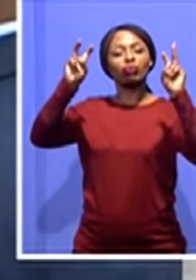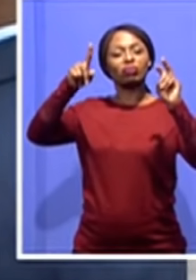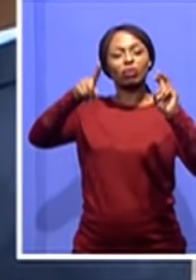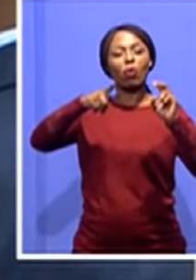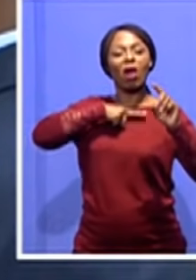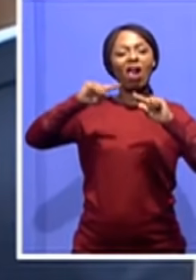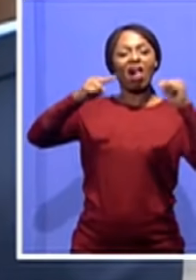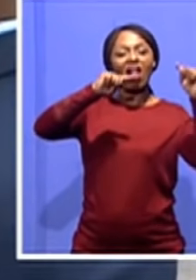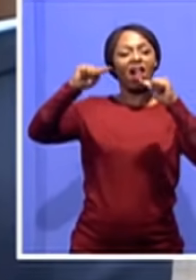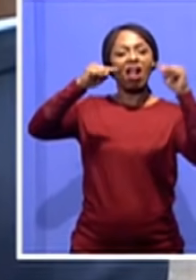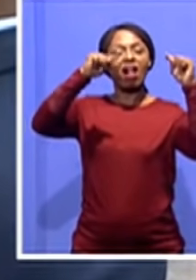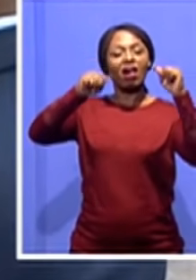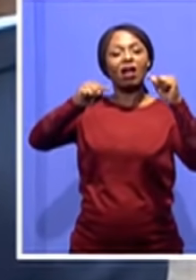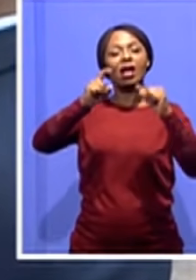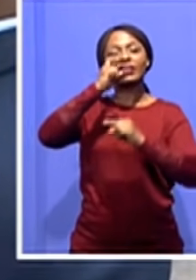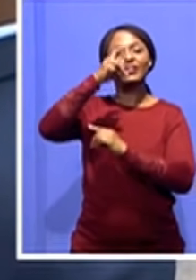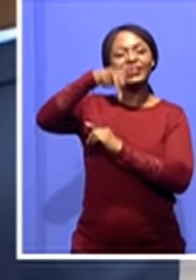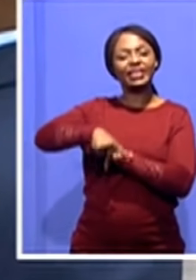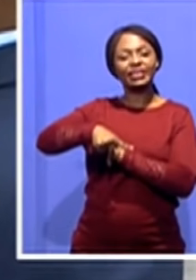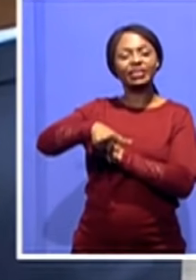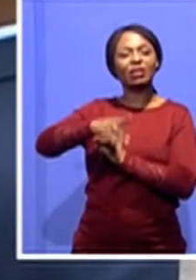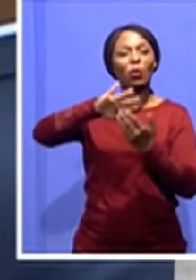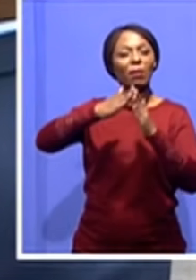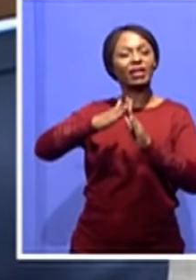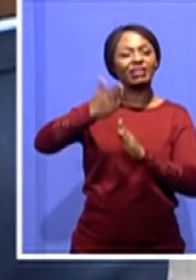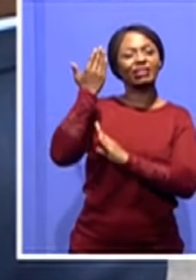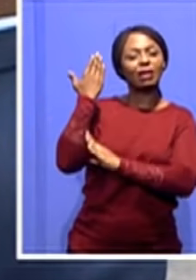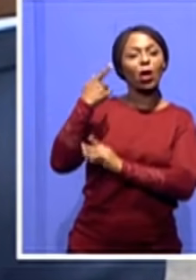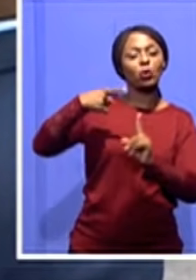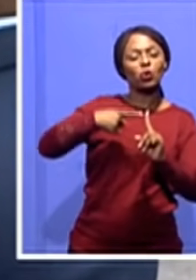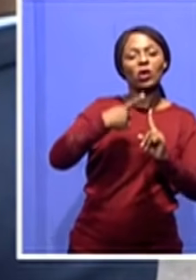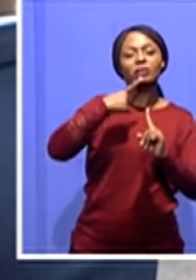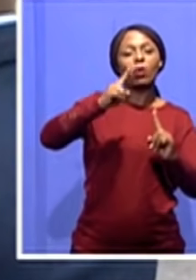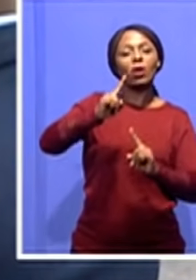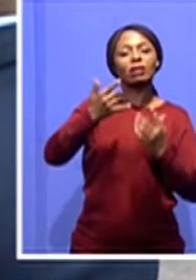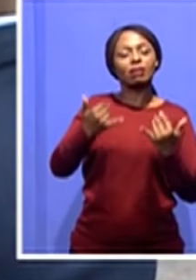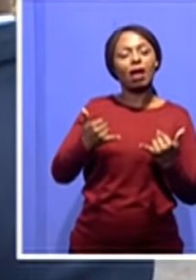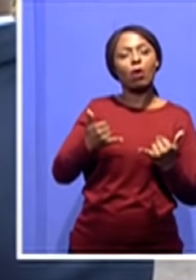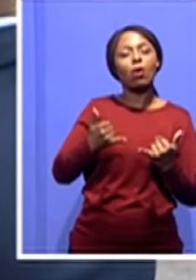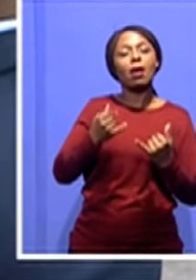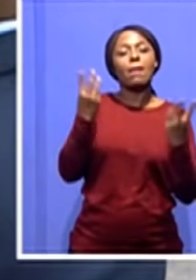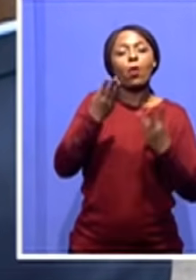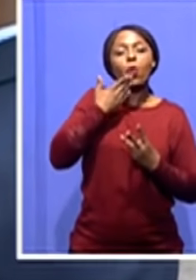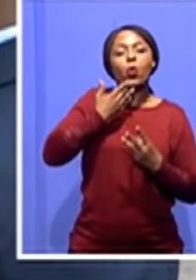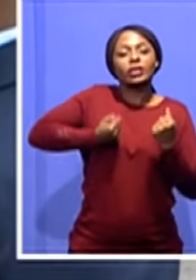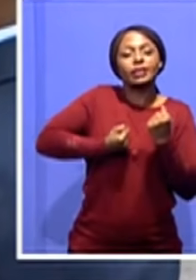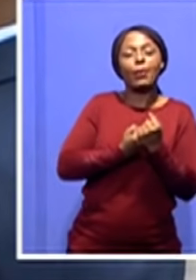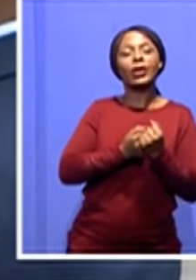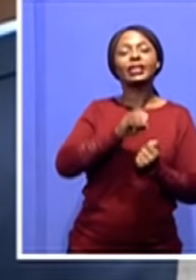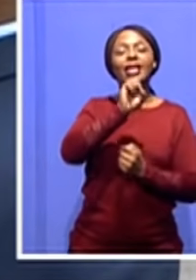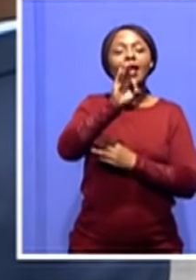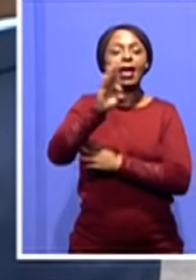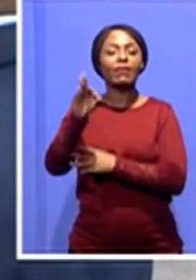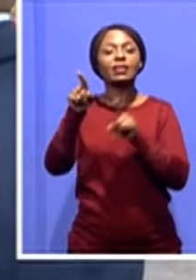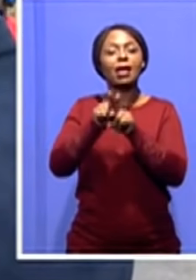of Phoenix. Your message to your supporters as well as other people who may not be supporters of the EFF, as of course we